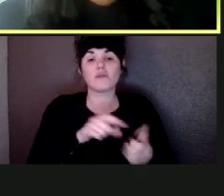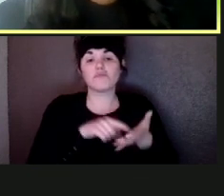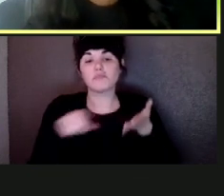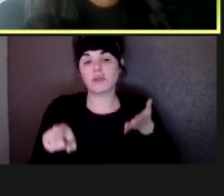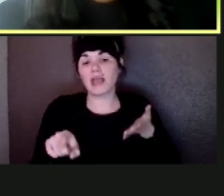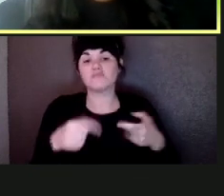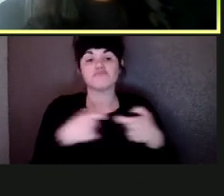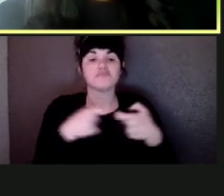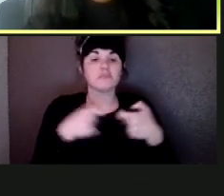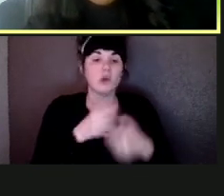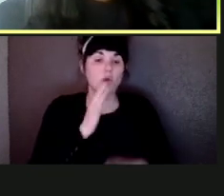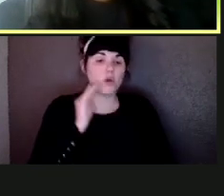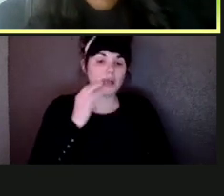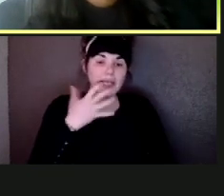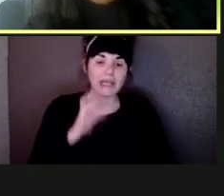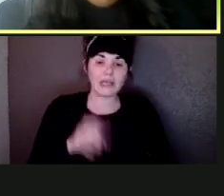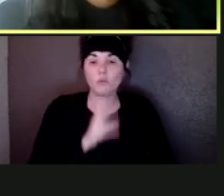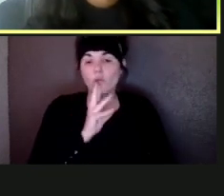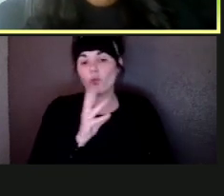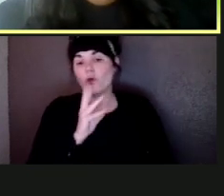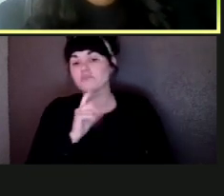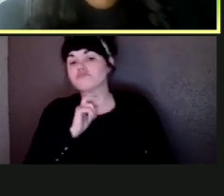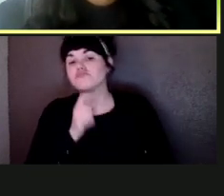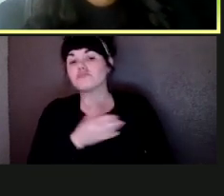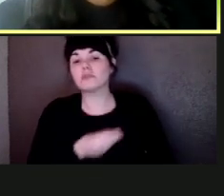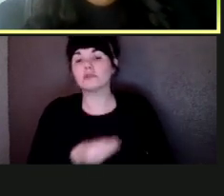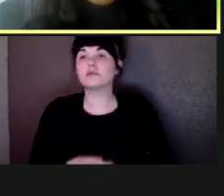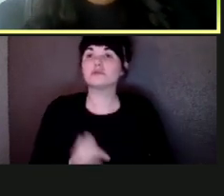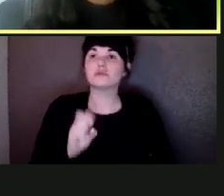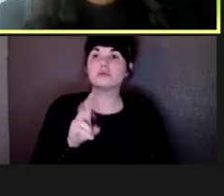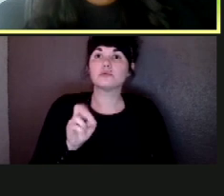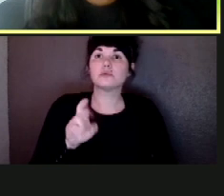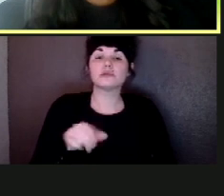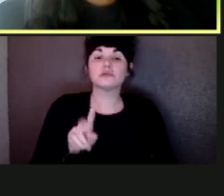home heating, water, sewage, and trash. Next slide, please.